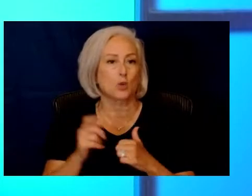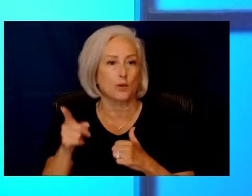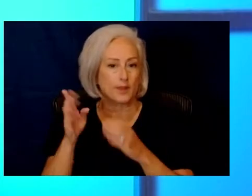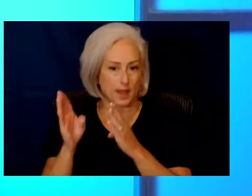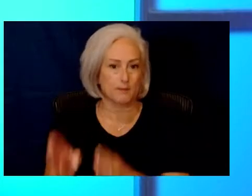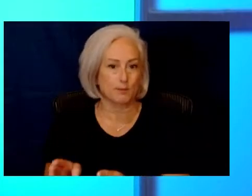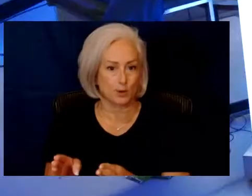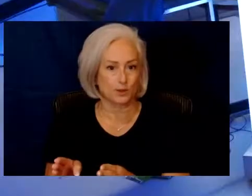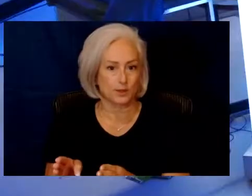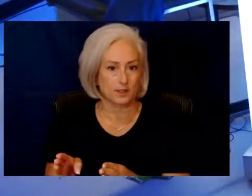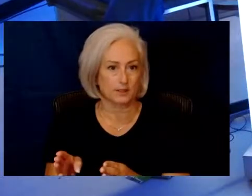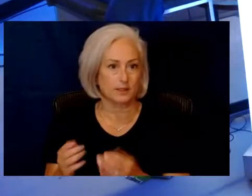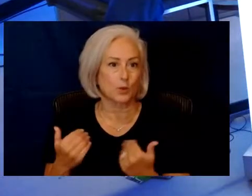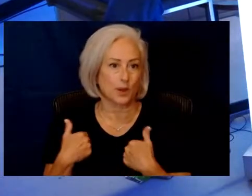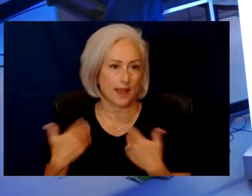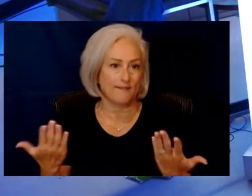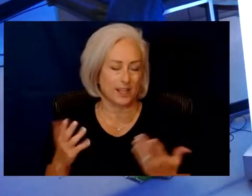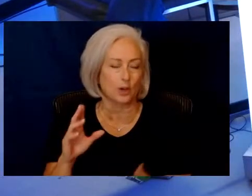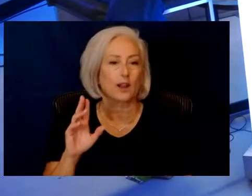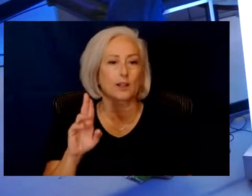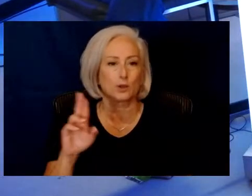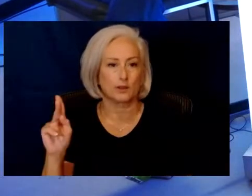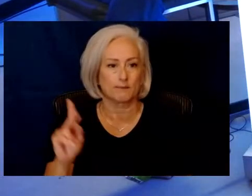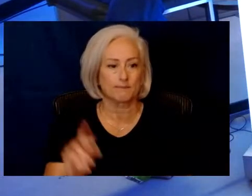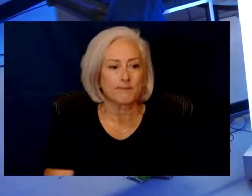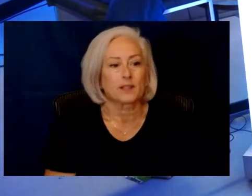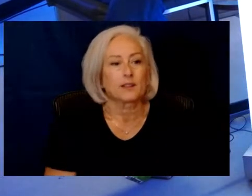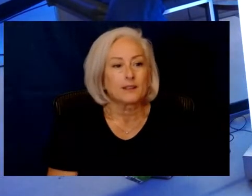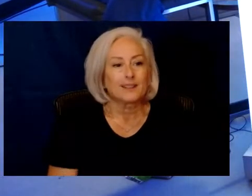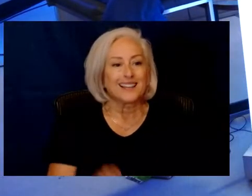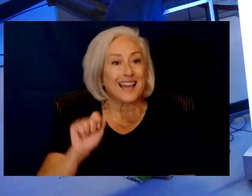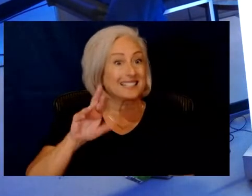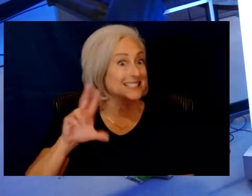in this. And Sarah Solomon would be an excellent navigator to reach